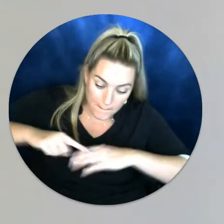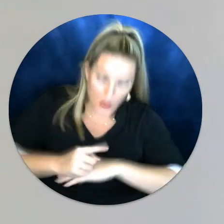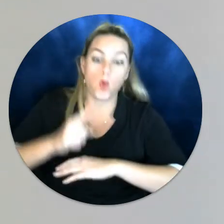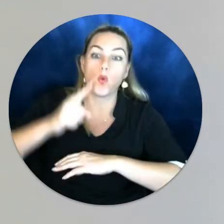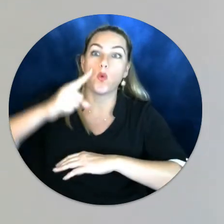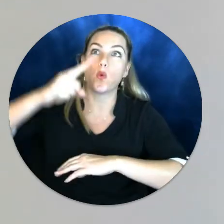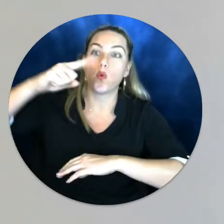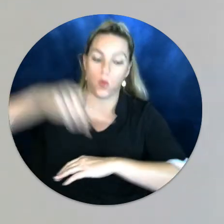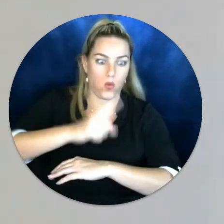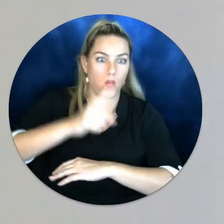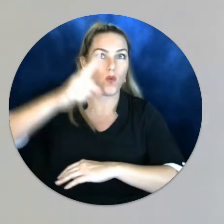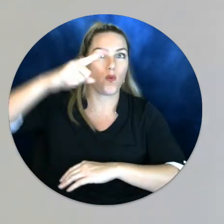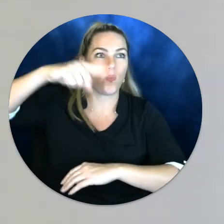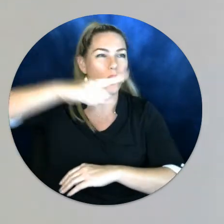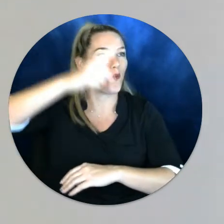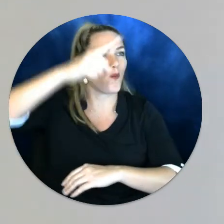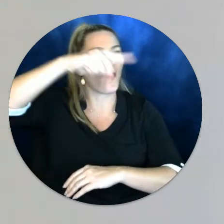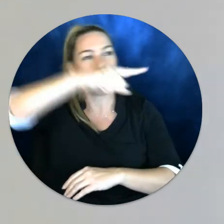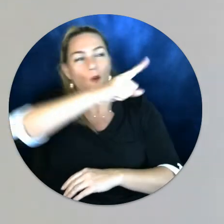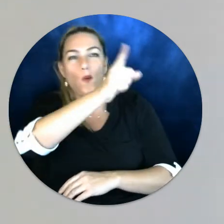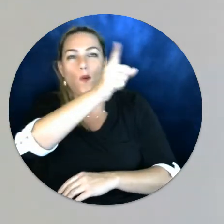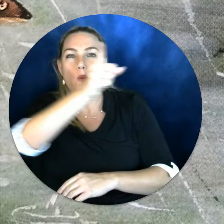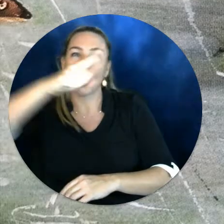and whoosh, they were gone.